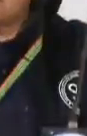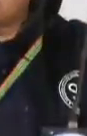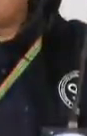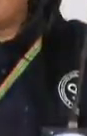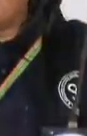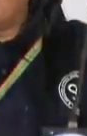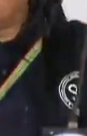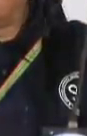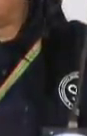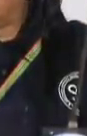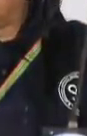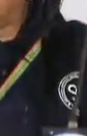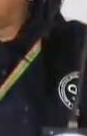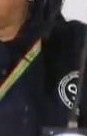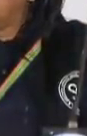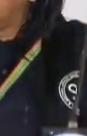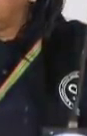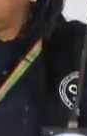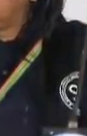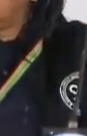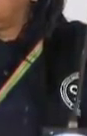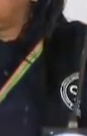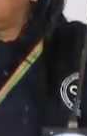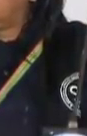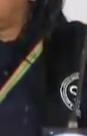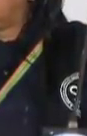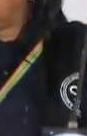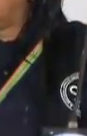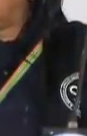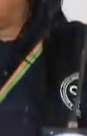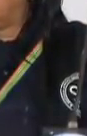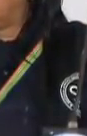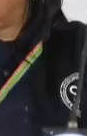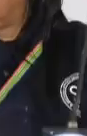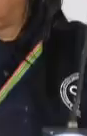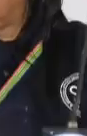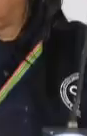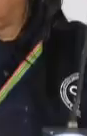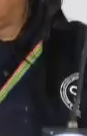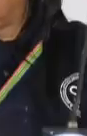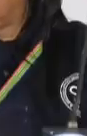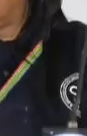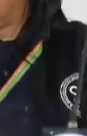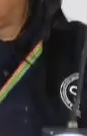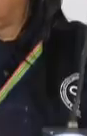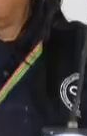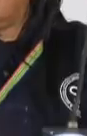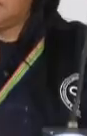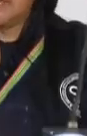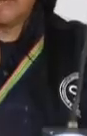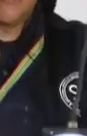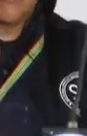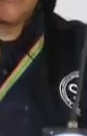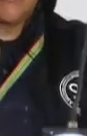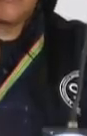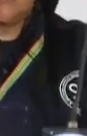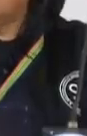the electoral laws and the electoral regulations of that particular country. We cannot create standards on that one.